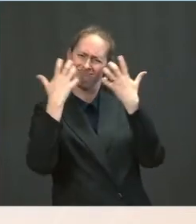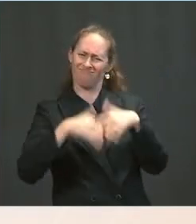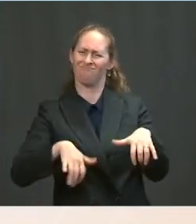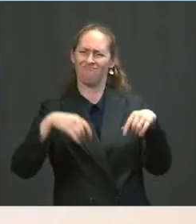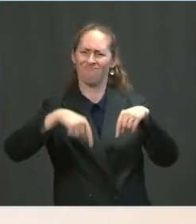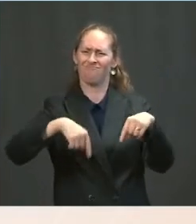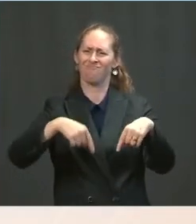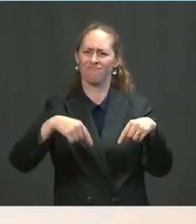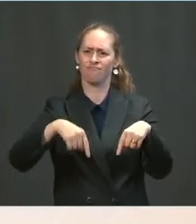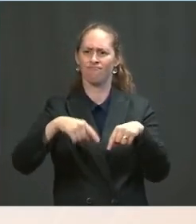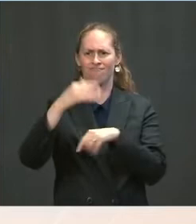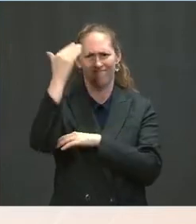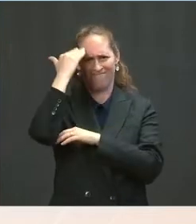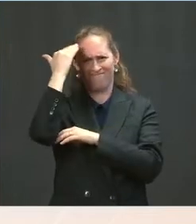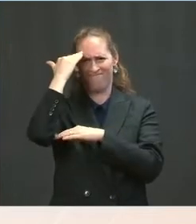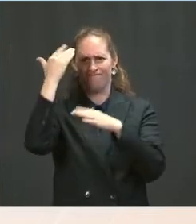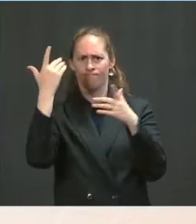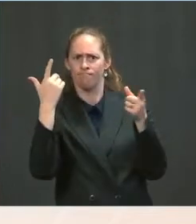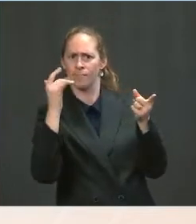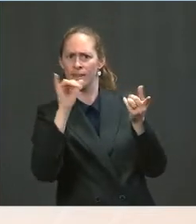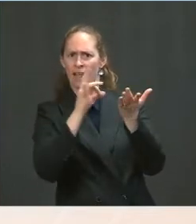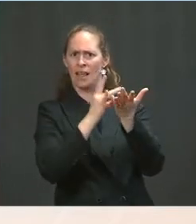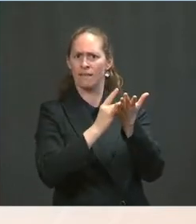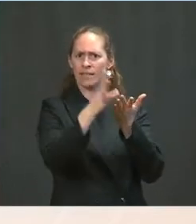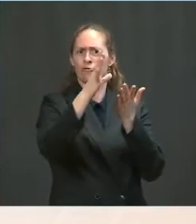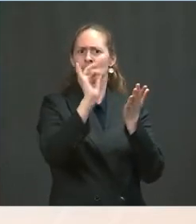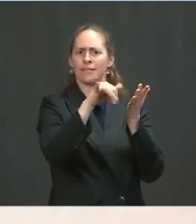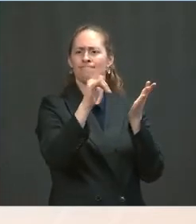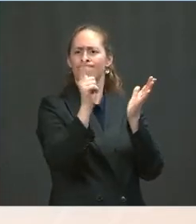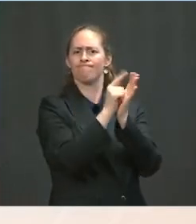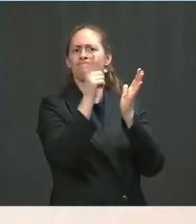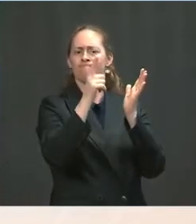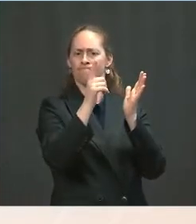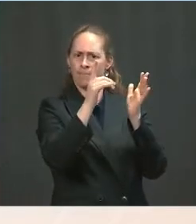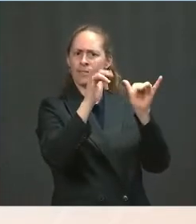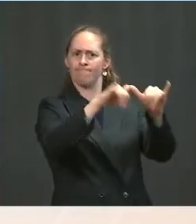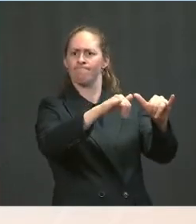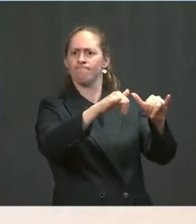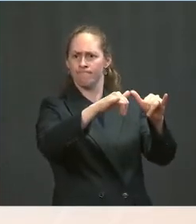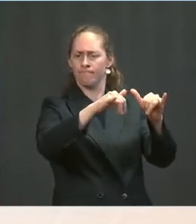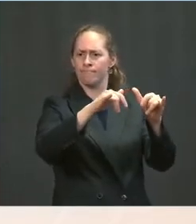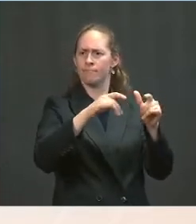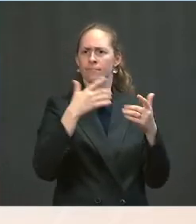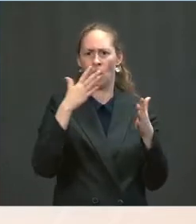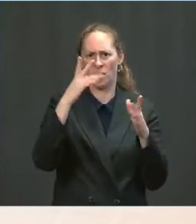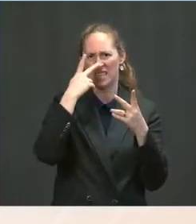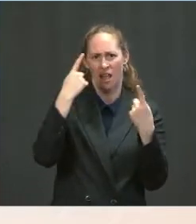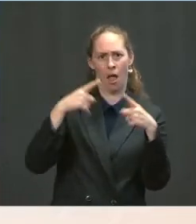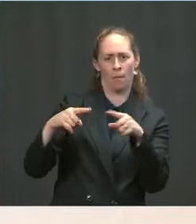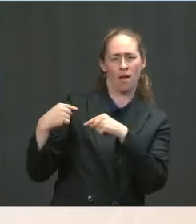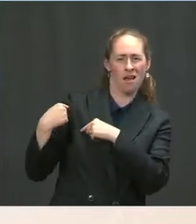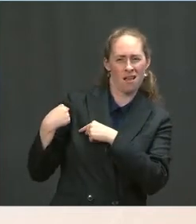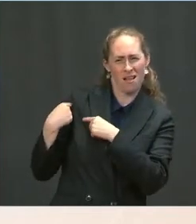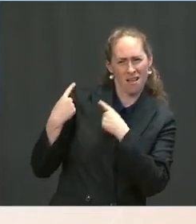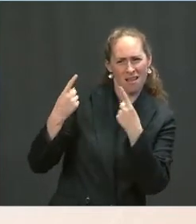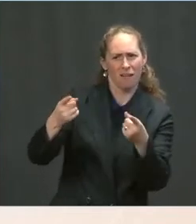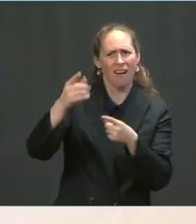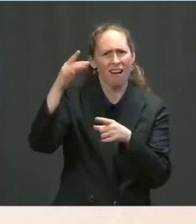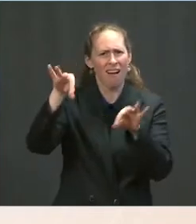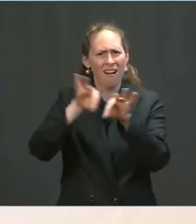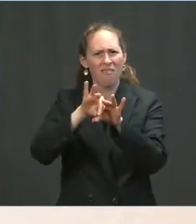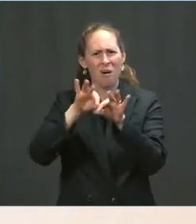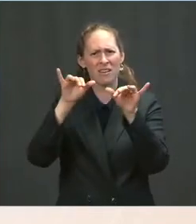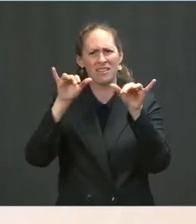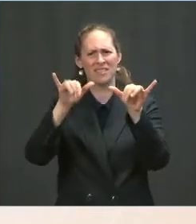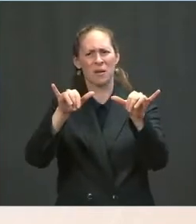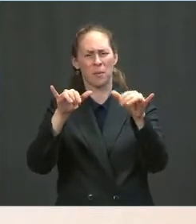the eviction moratorium to everyday people, especially after what we have seen this past year with COVID-19. That is a priority for us,